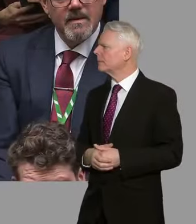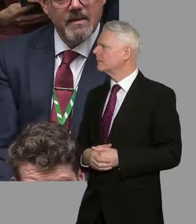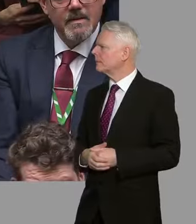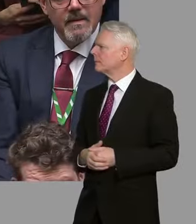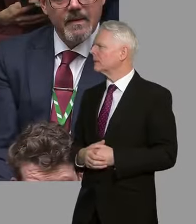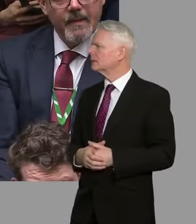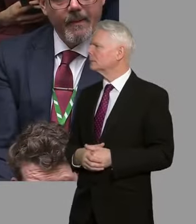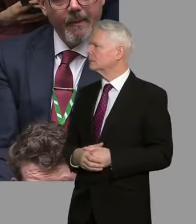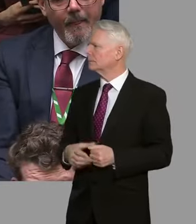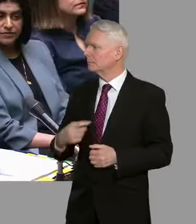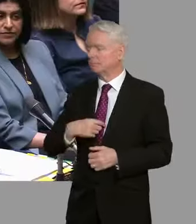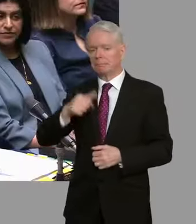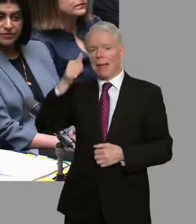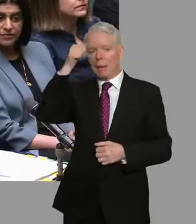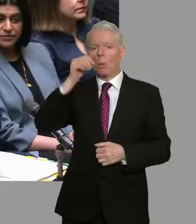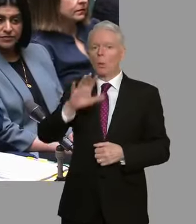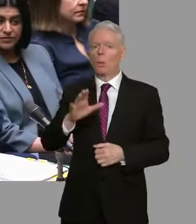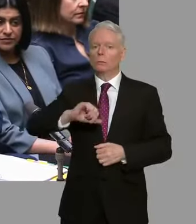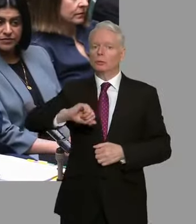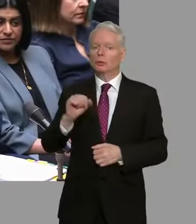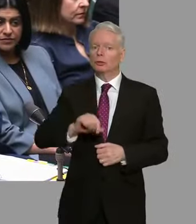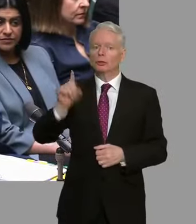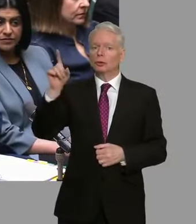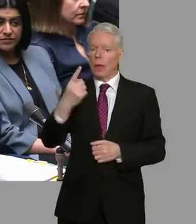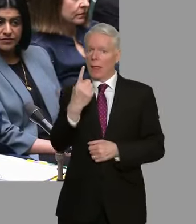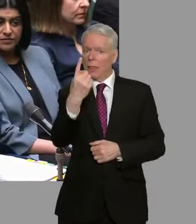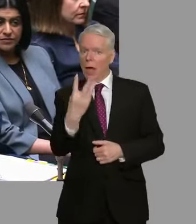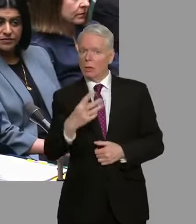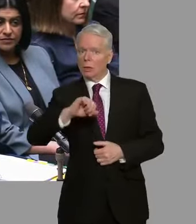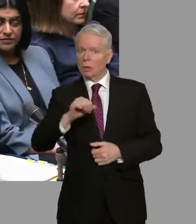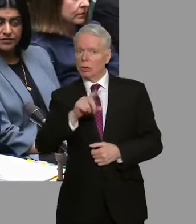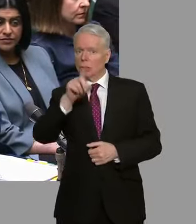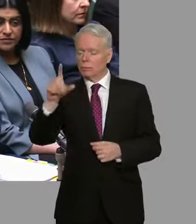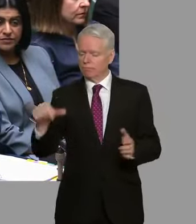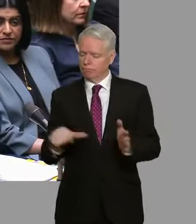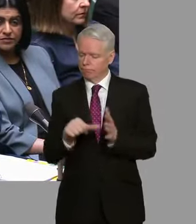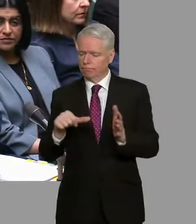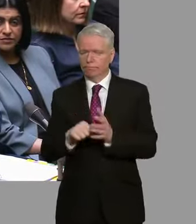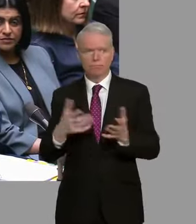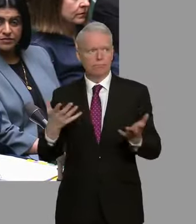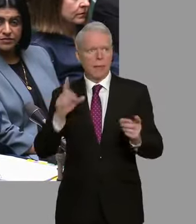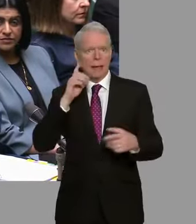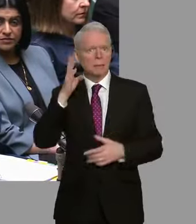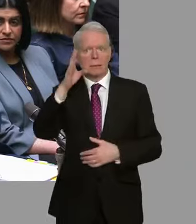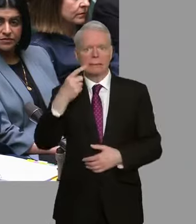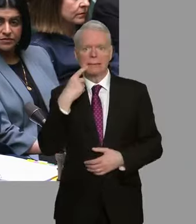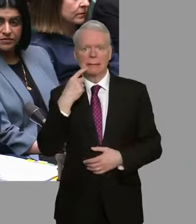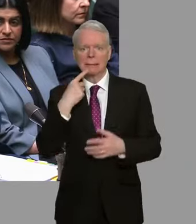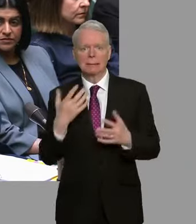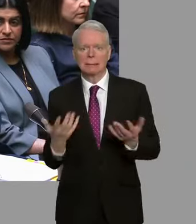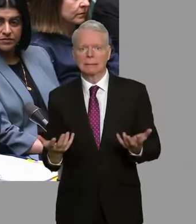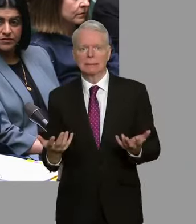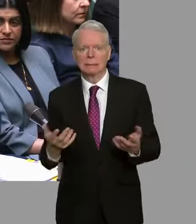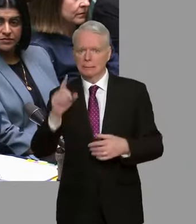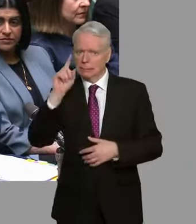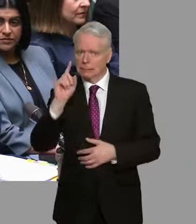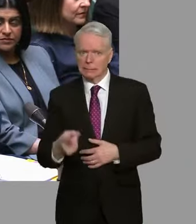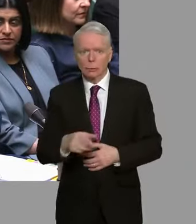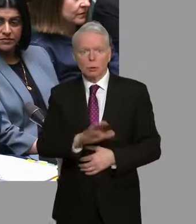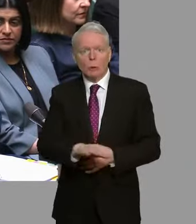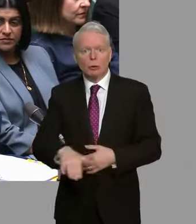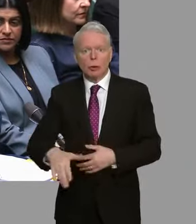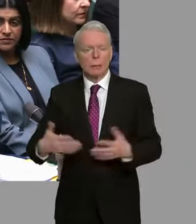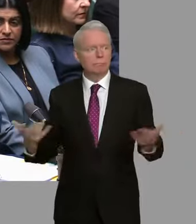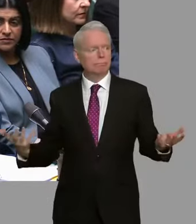shocking. Clearly, there's much more the SNP should be doing. They should be ashamed. When a quarter of